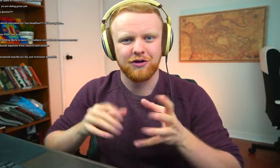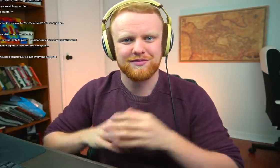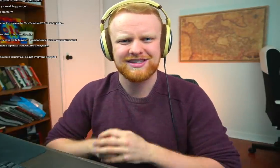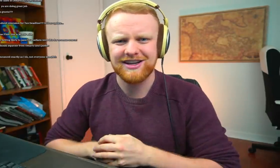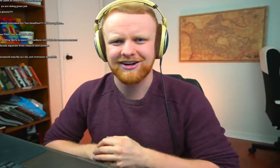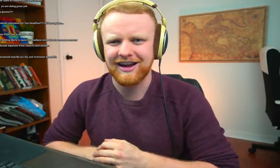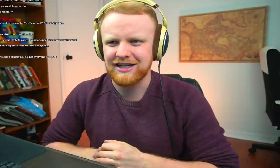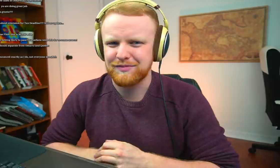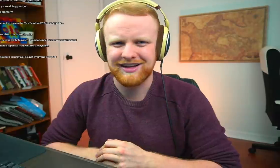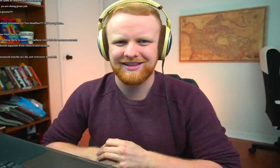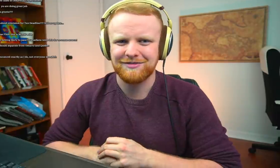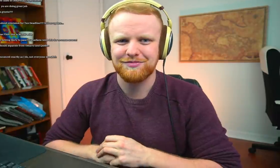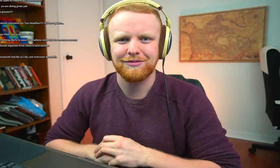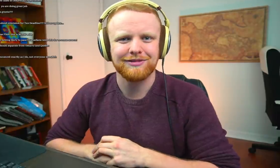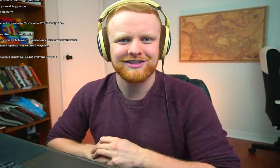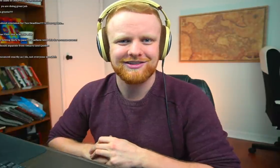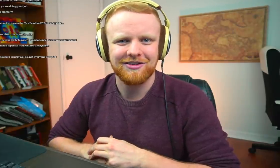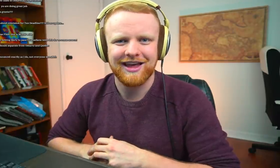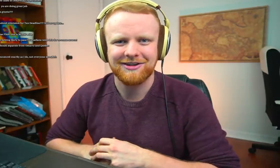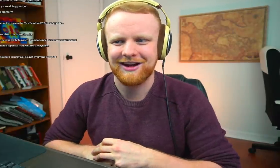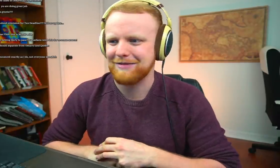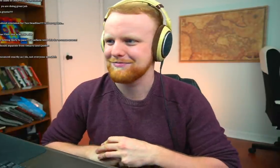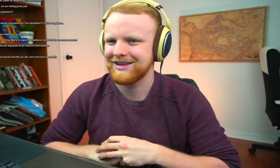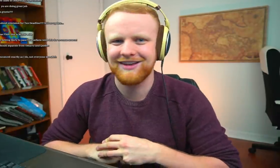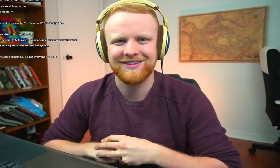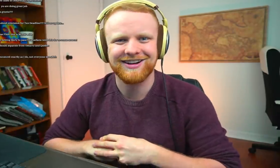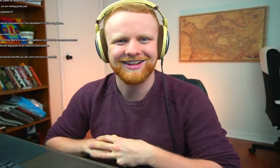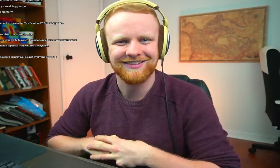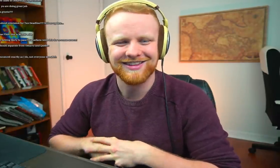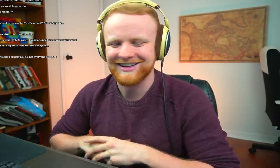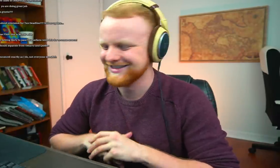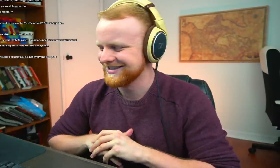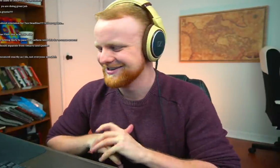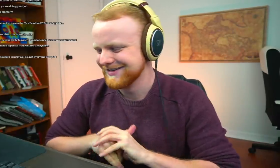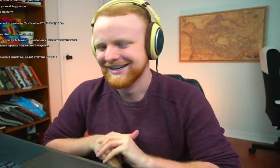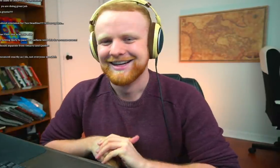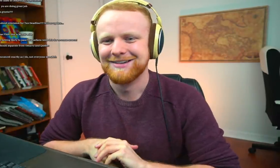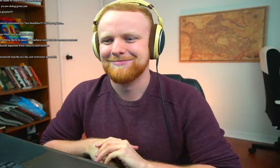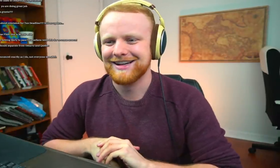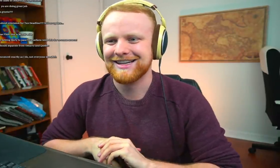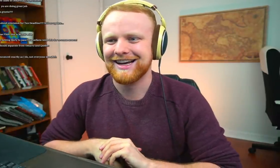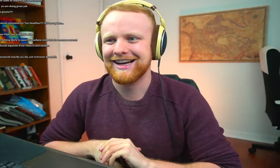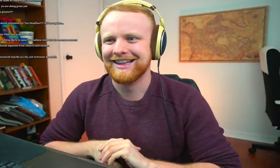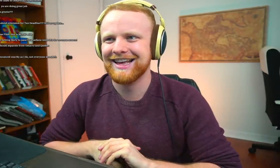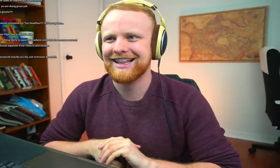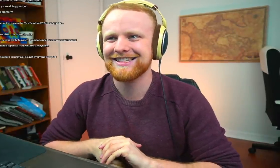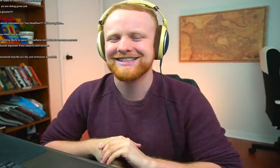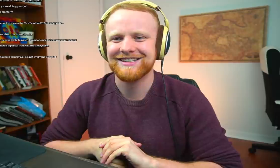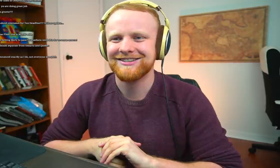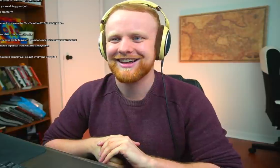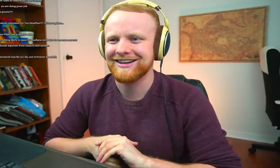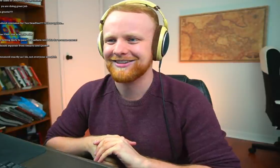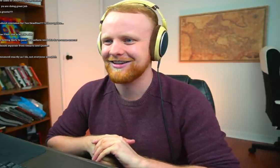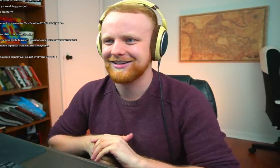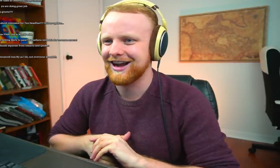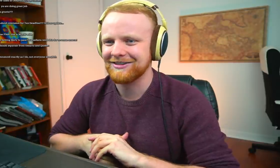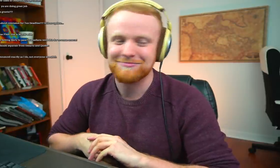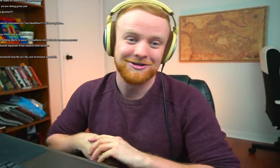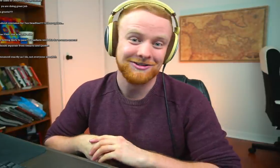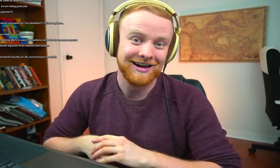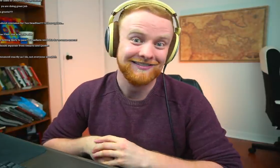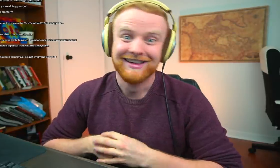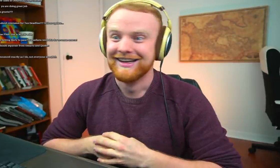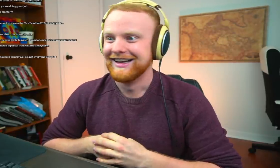short form, CRHP. You'd probably call that crap if you're calling everything else CRB, but that's the new Canada Recovery